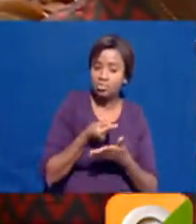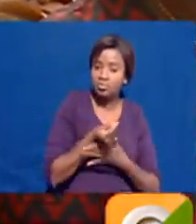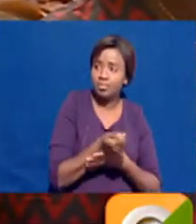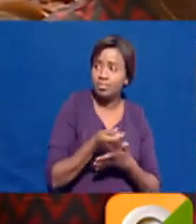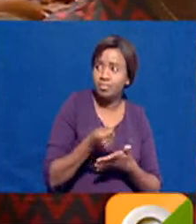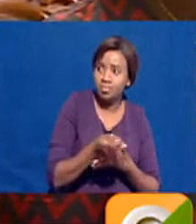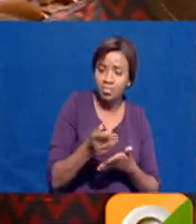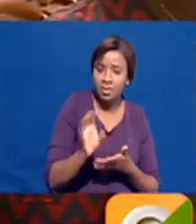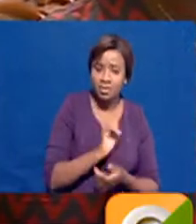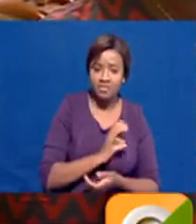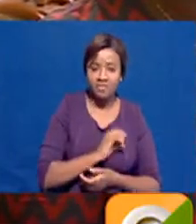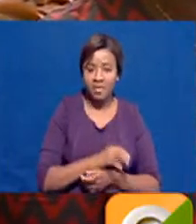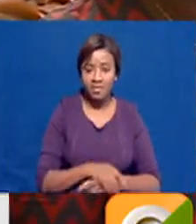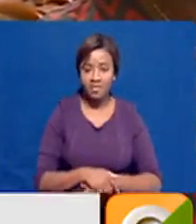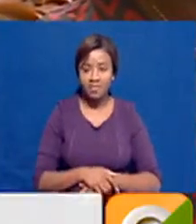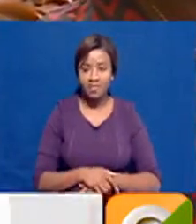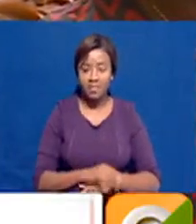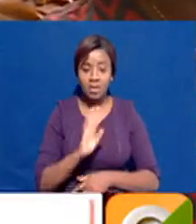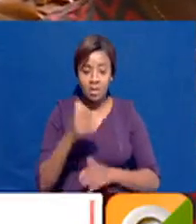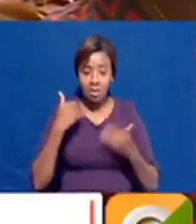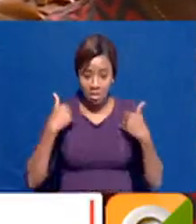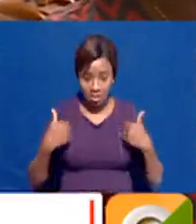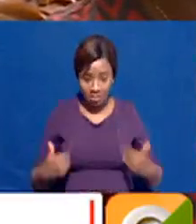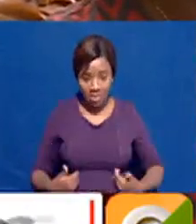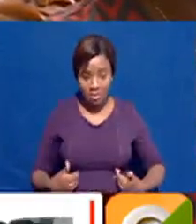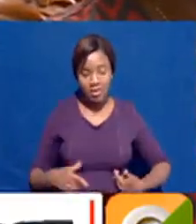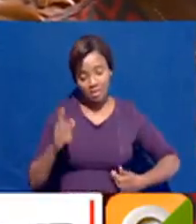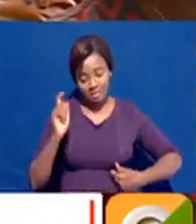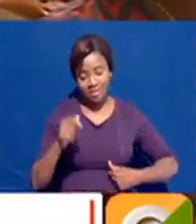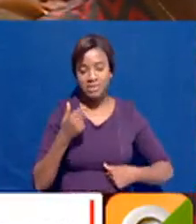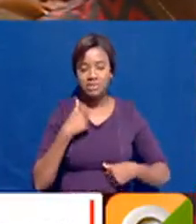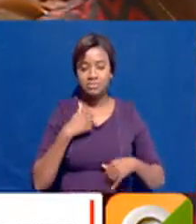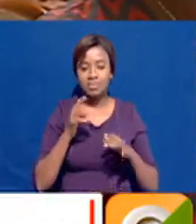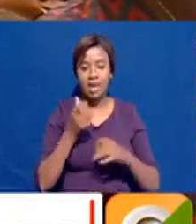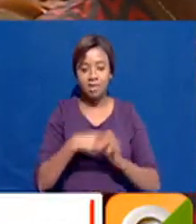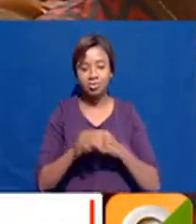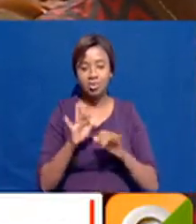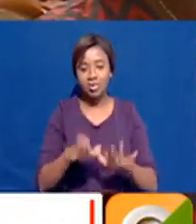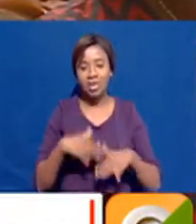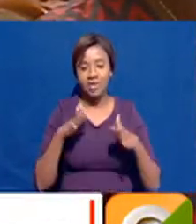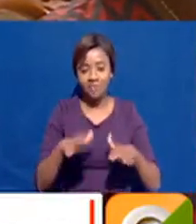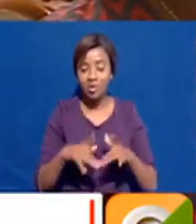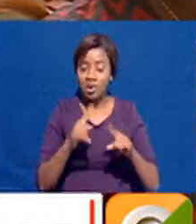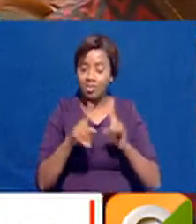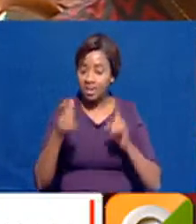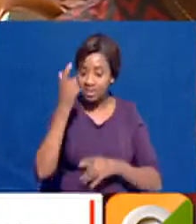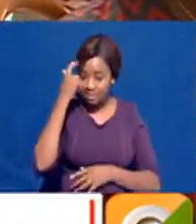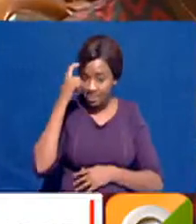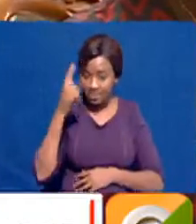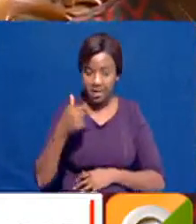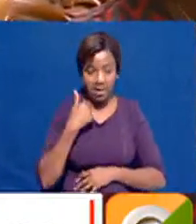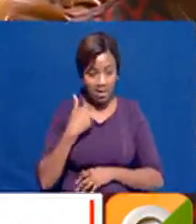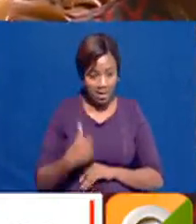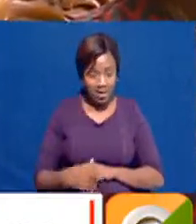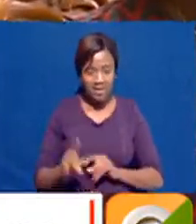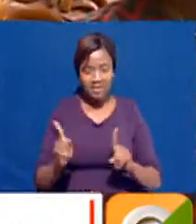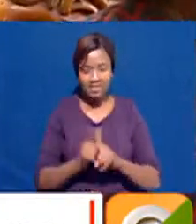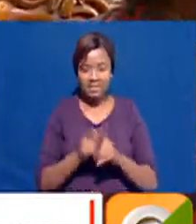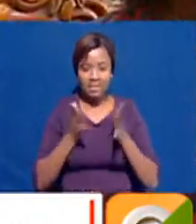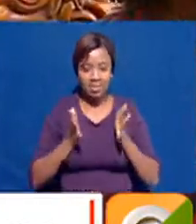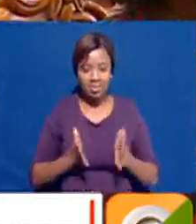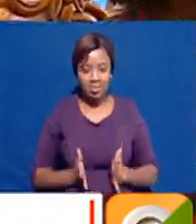where I sit, I have to use a lot of discretion. And I'm also human. When I'm under